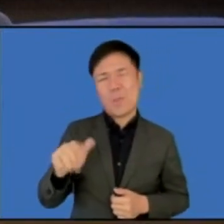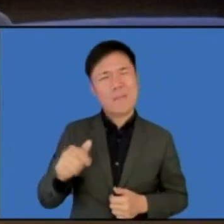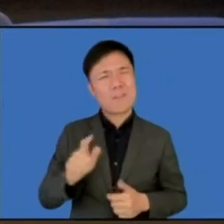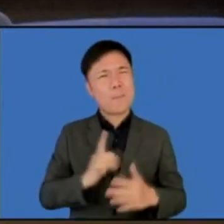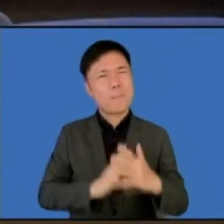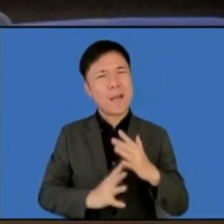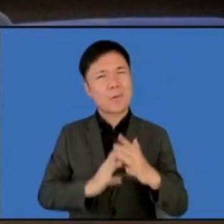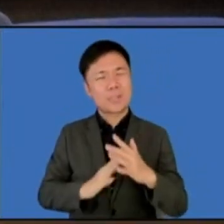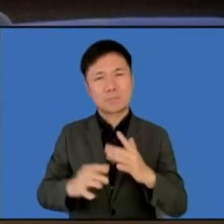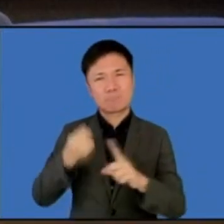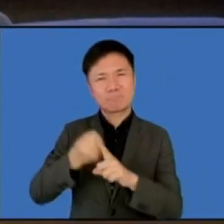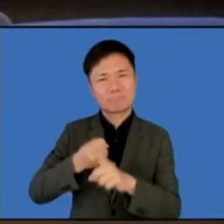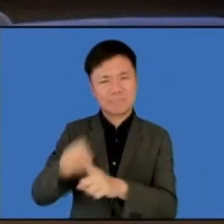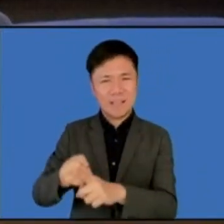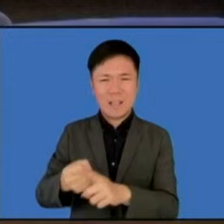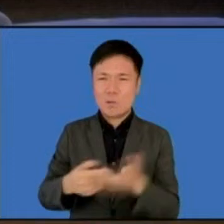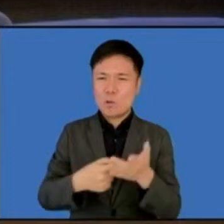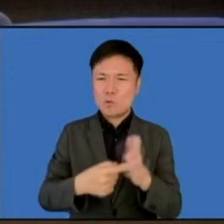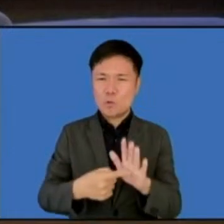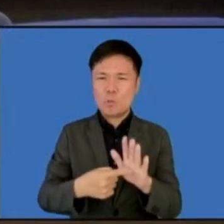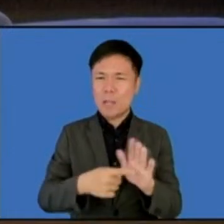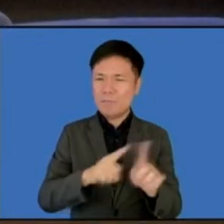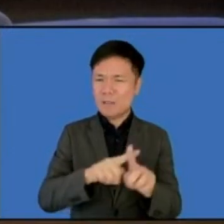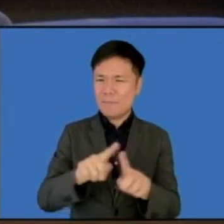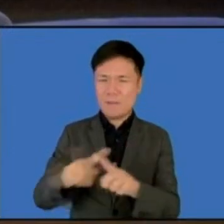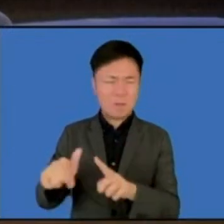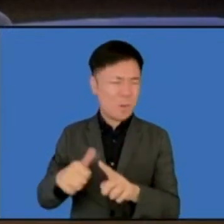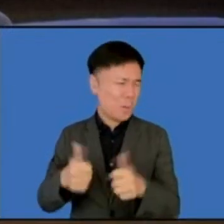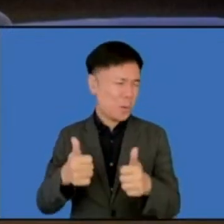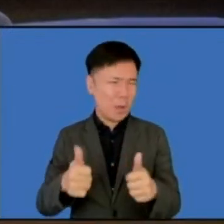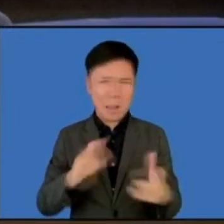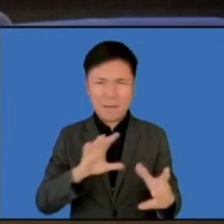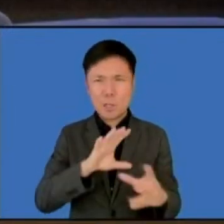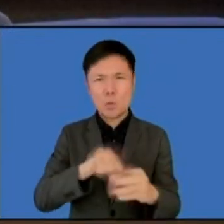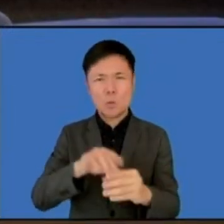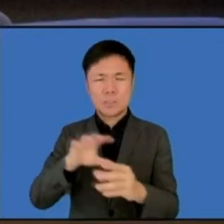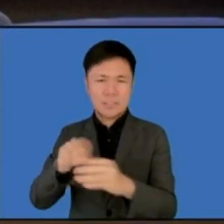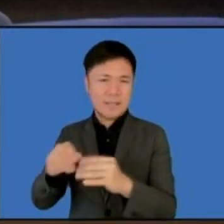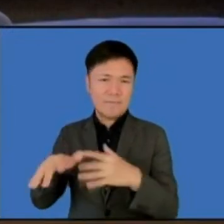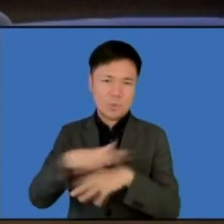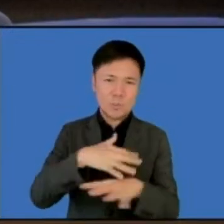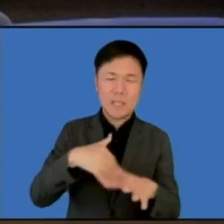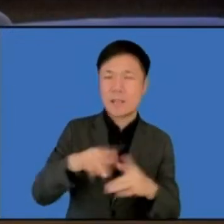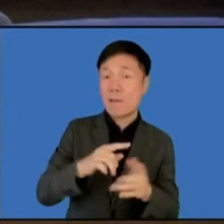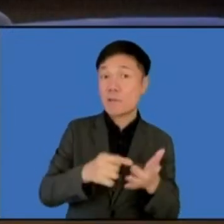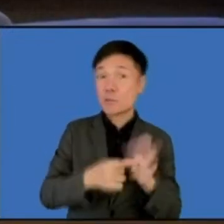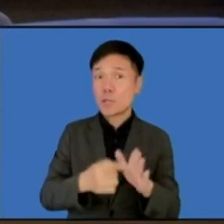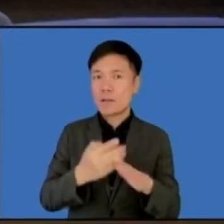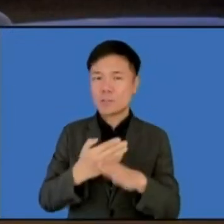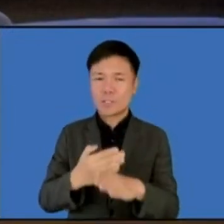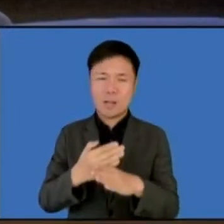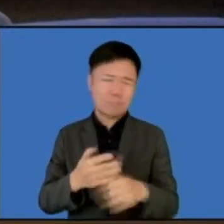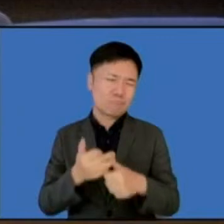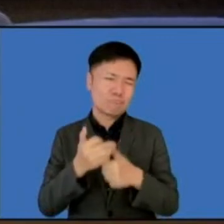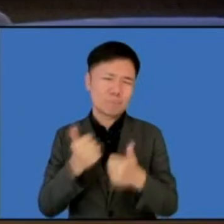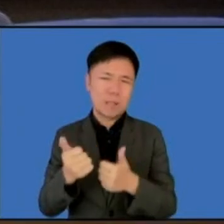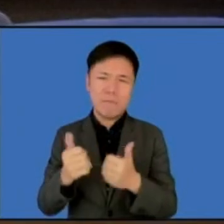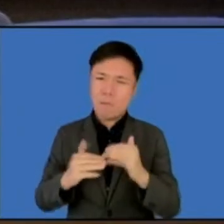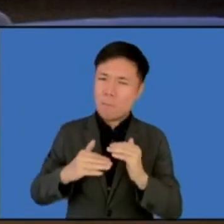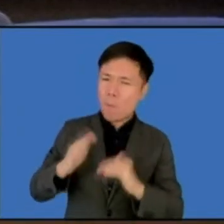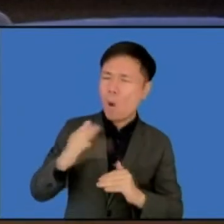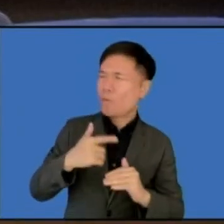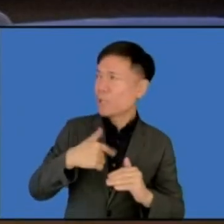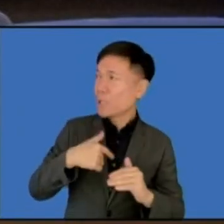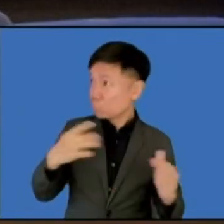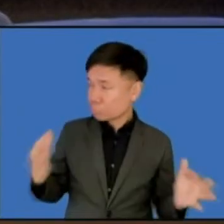which we work to neutralize harmful narratives and promote inclusive societies built on shared values and infused with stories of hope. In